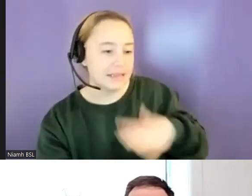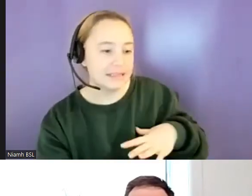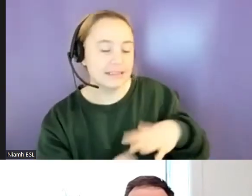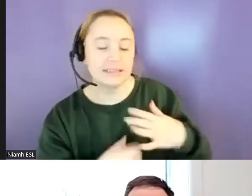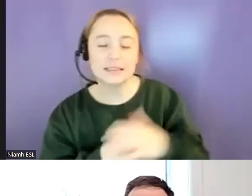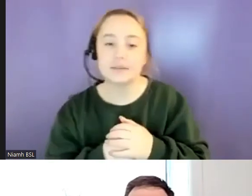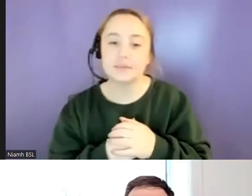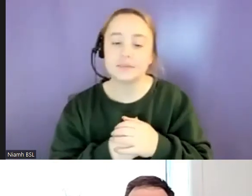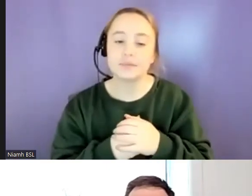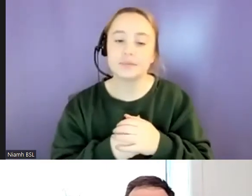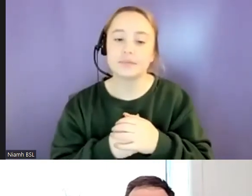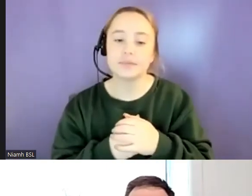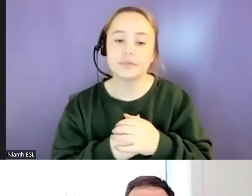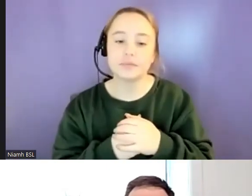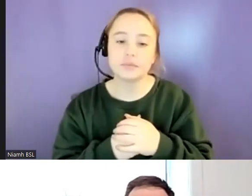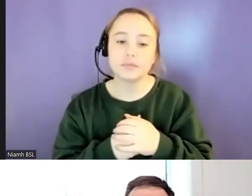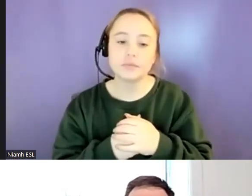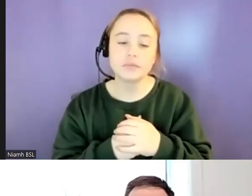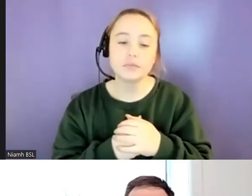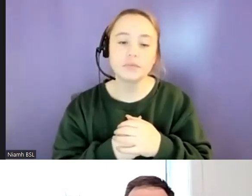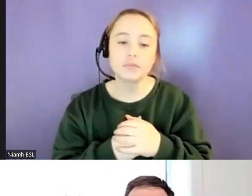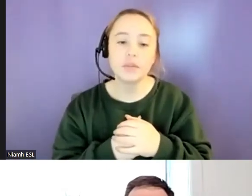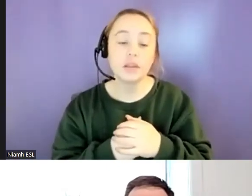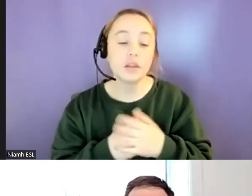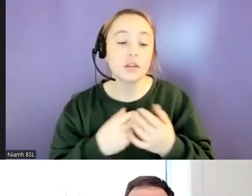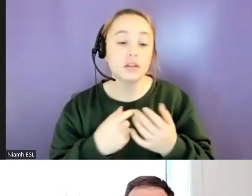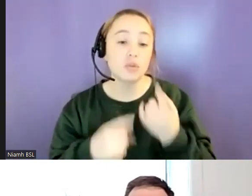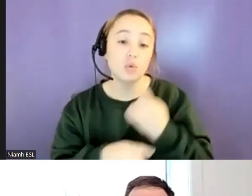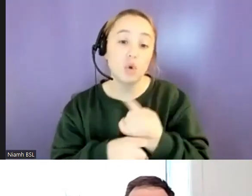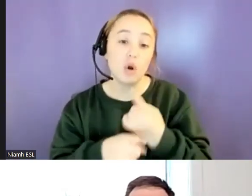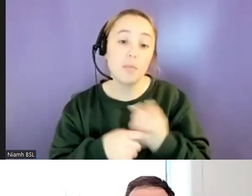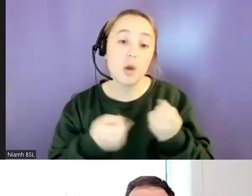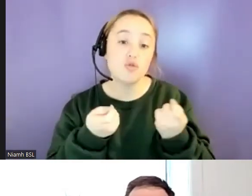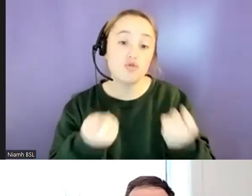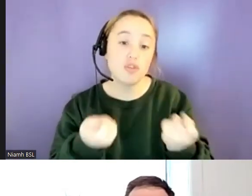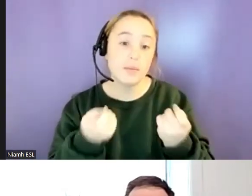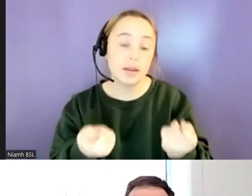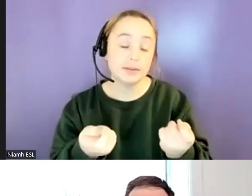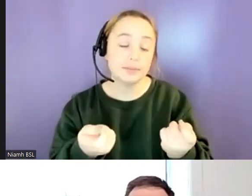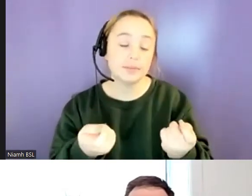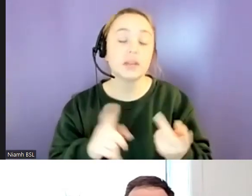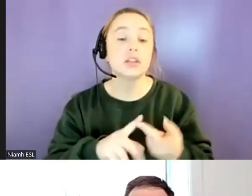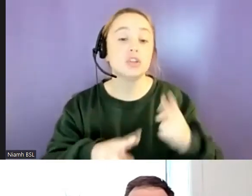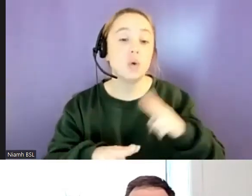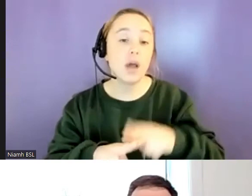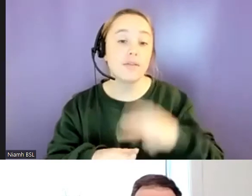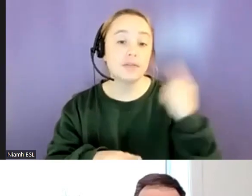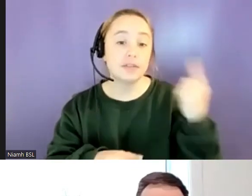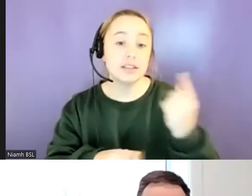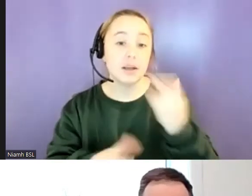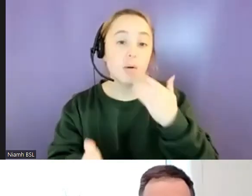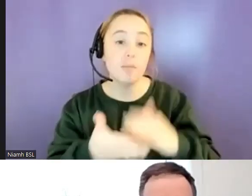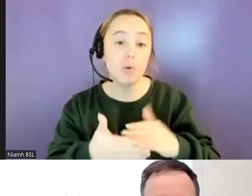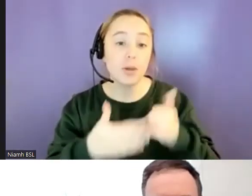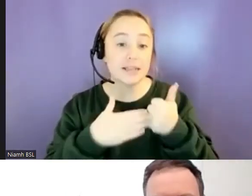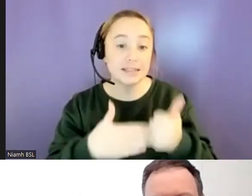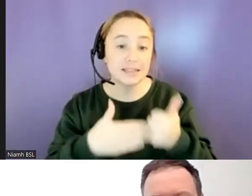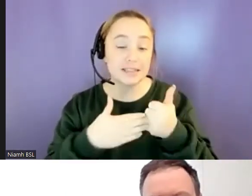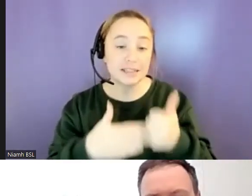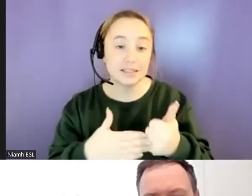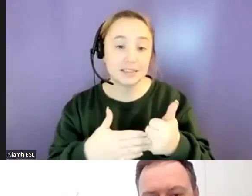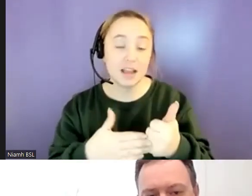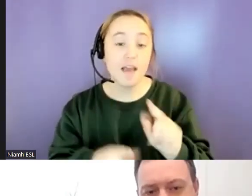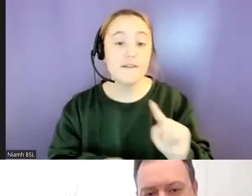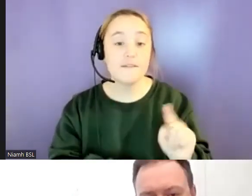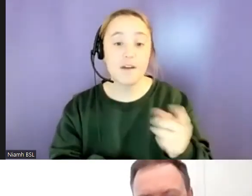In terms of treatment, anyone that books assistance with us, the first question that the assistance team